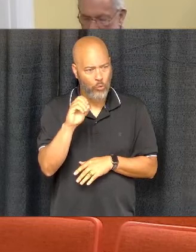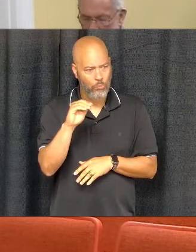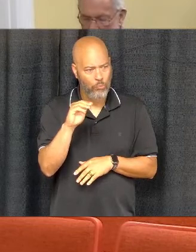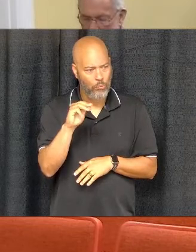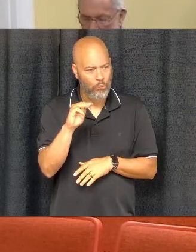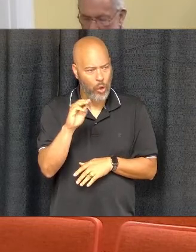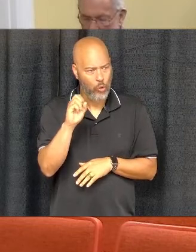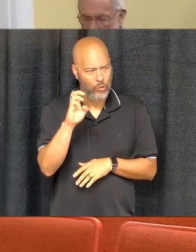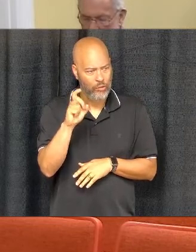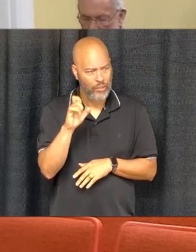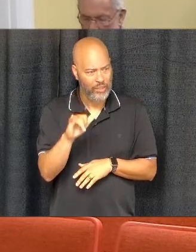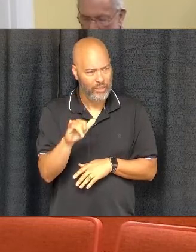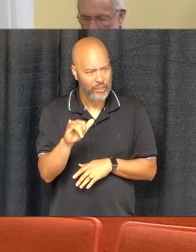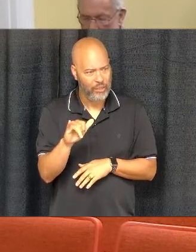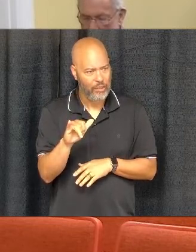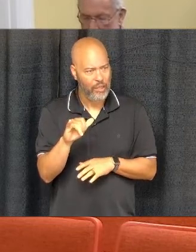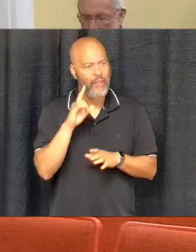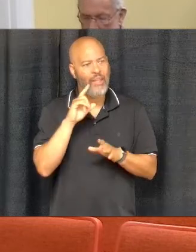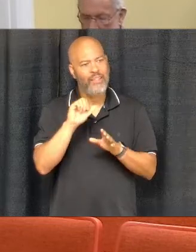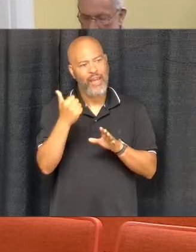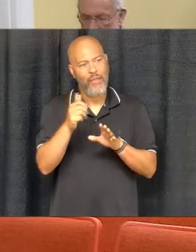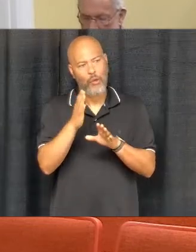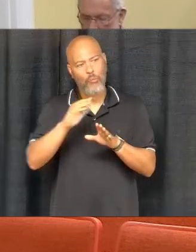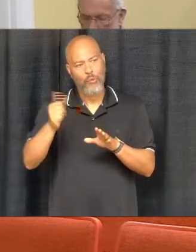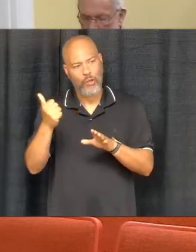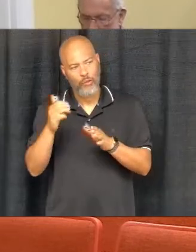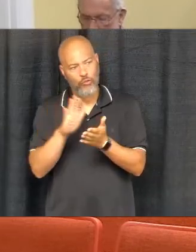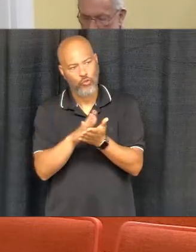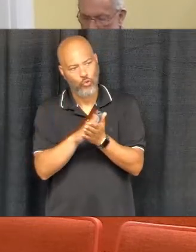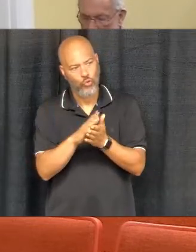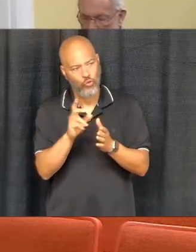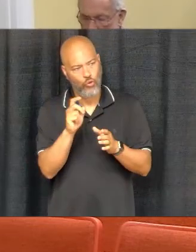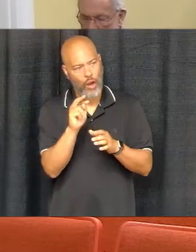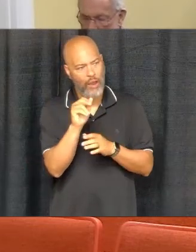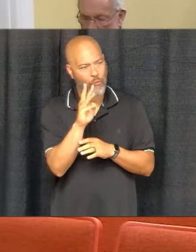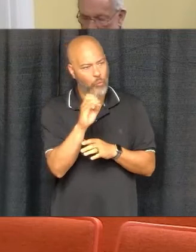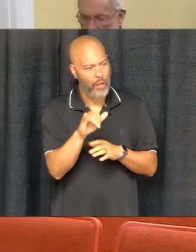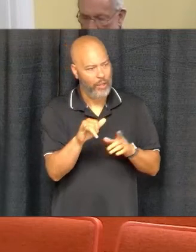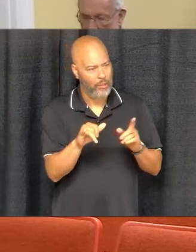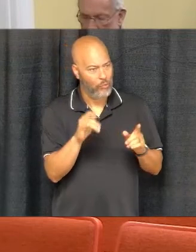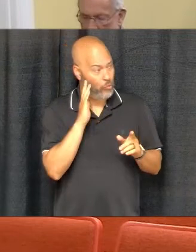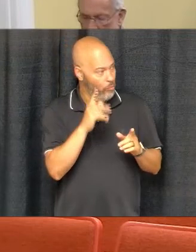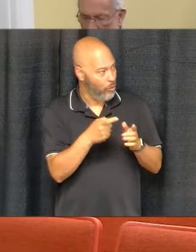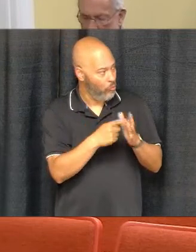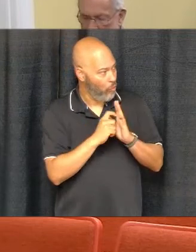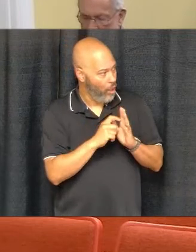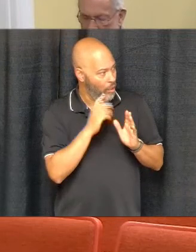there. It's next to it? That's the other side of the school driveway. Okay. Will they be required to